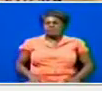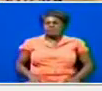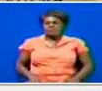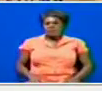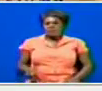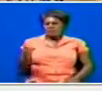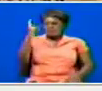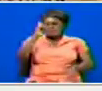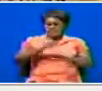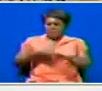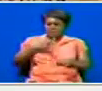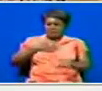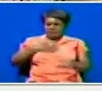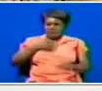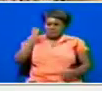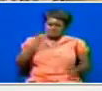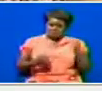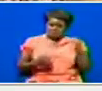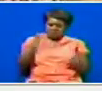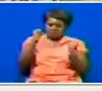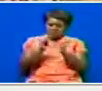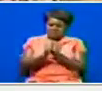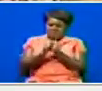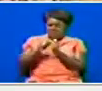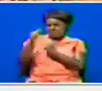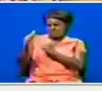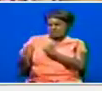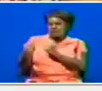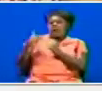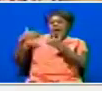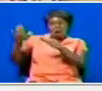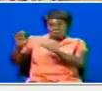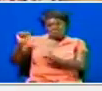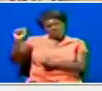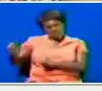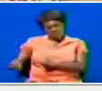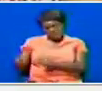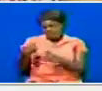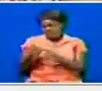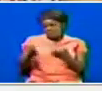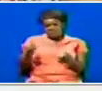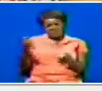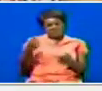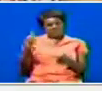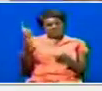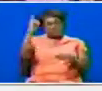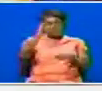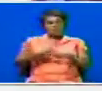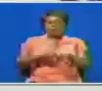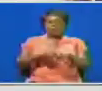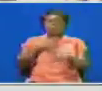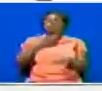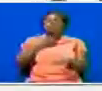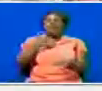12:75. Ilikuwa mara ya kwanza kwangu nikimbia 10 kilometers Kenya. Nimekimbia ngambo, lakini kwa Kenya hii ni mara ya kwanza. Mimi